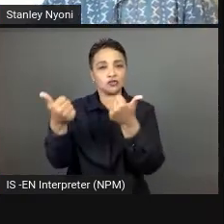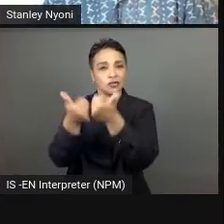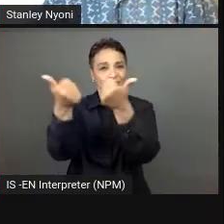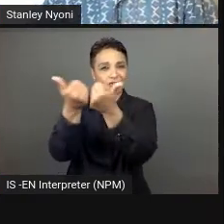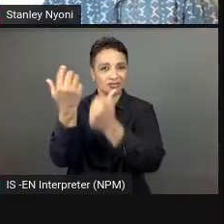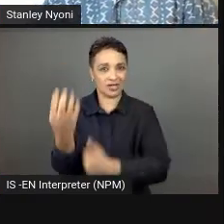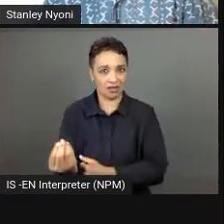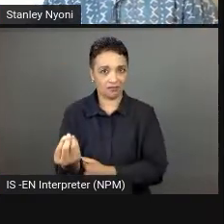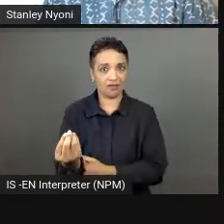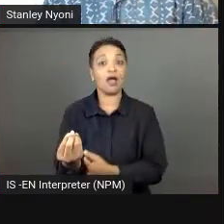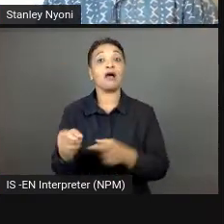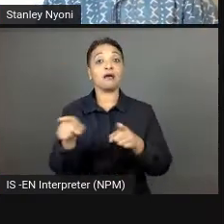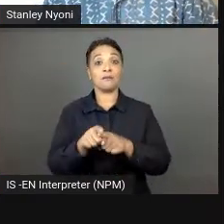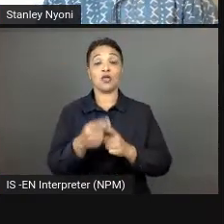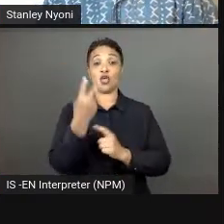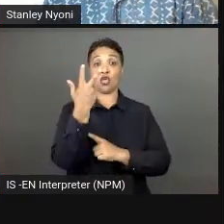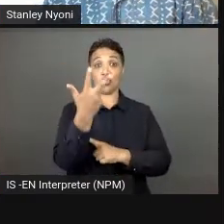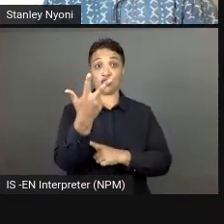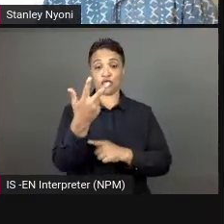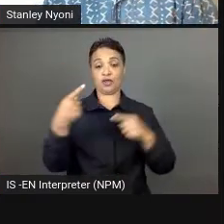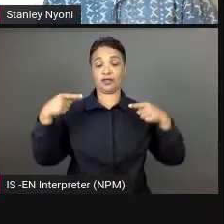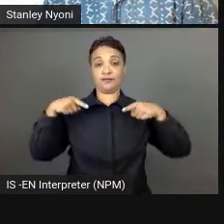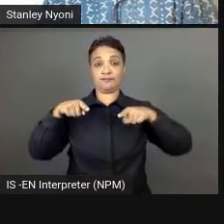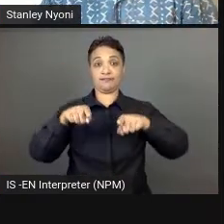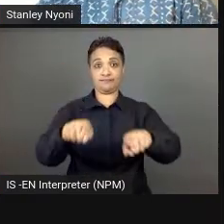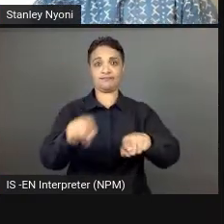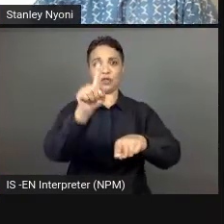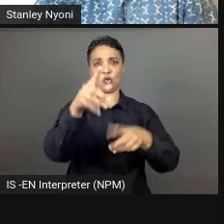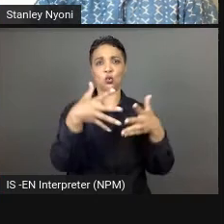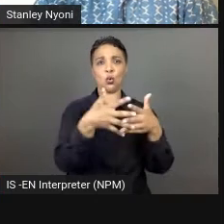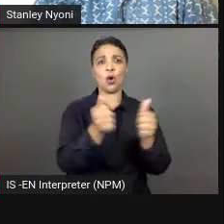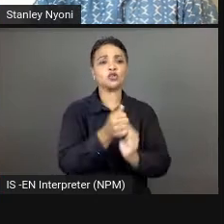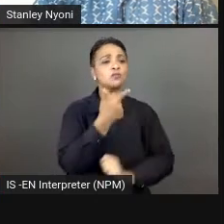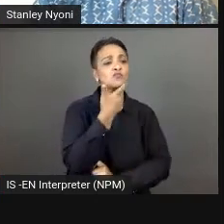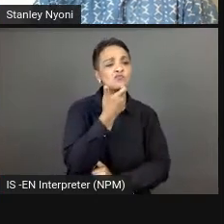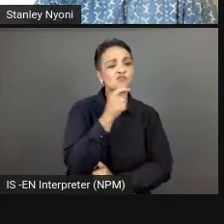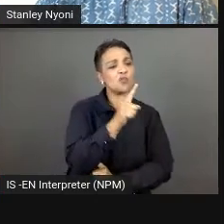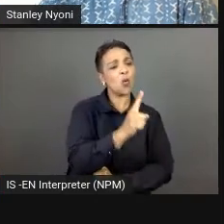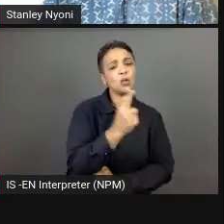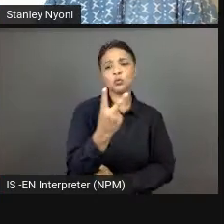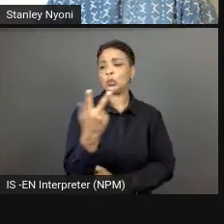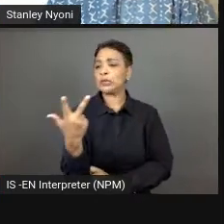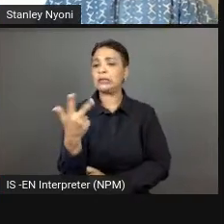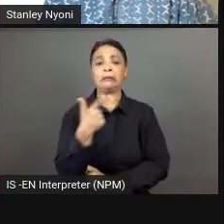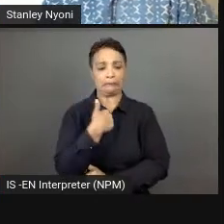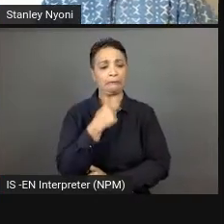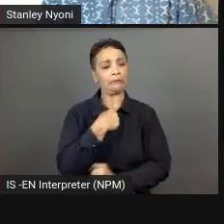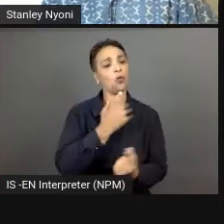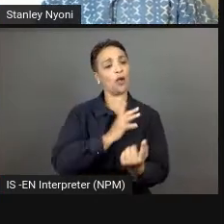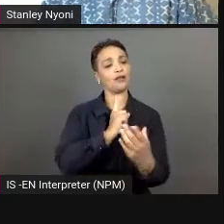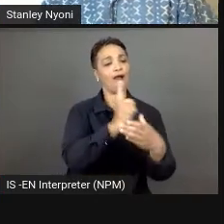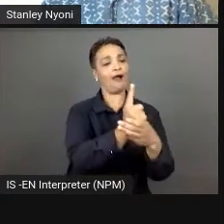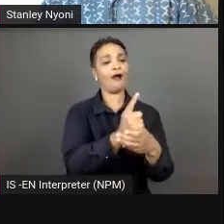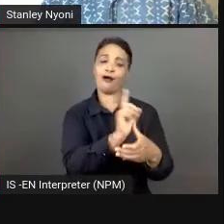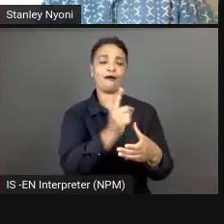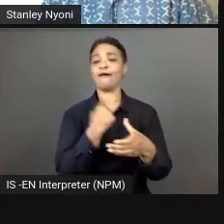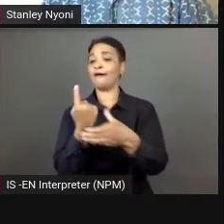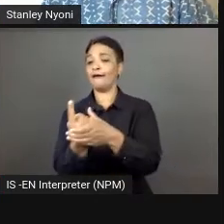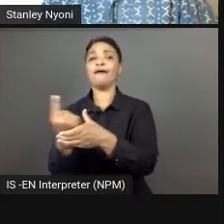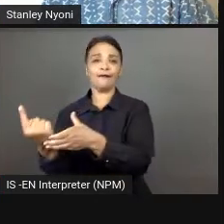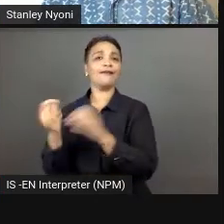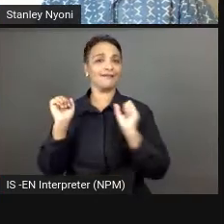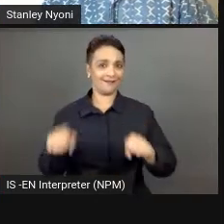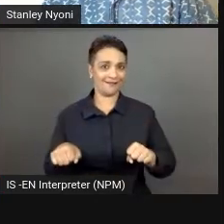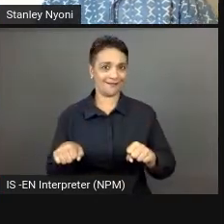in parallel with 3 workshops to choose from at any given time, and the instructions will be broadcast for you. These workshops will be led